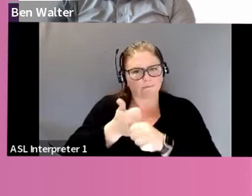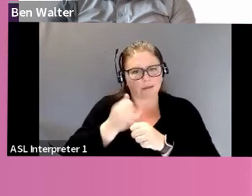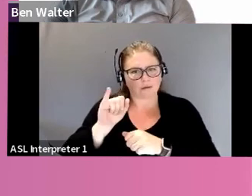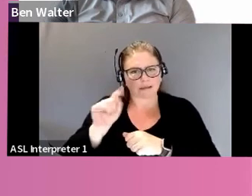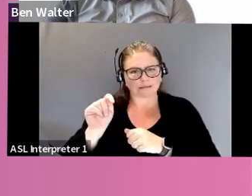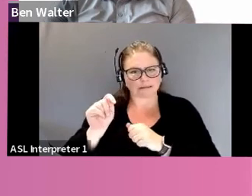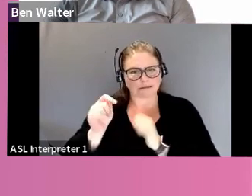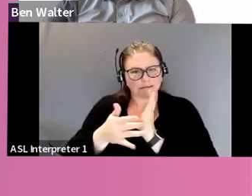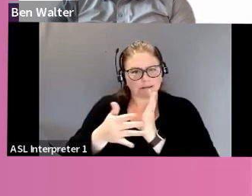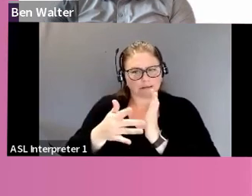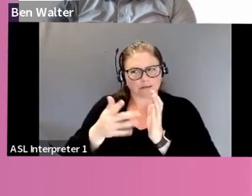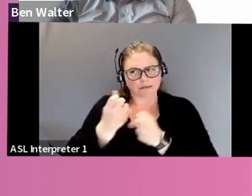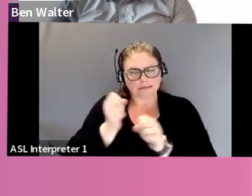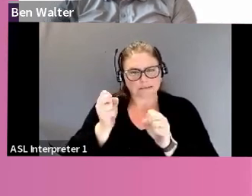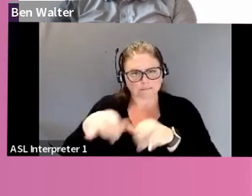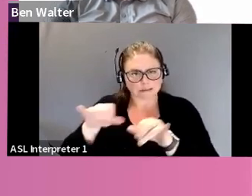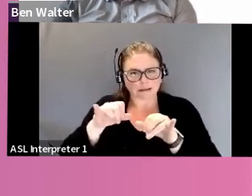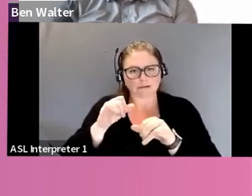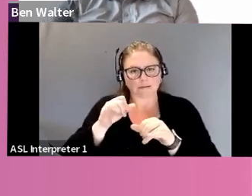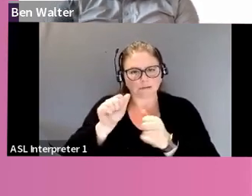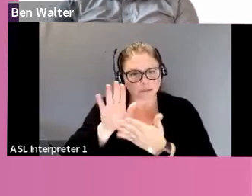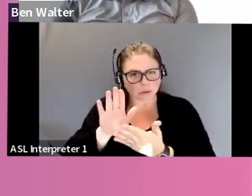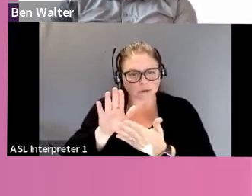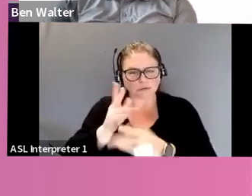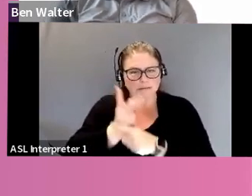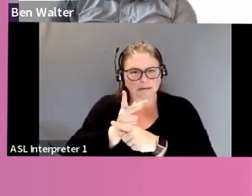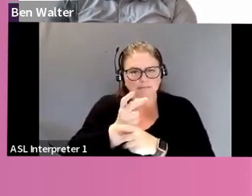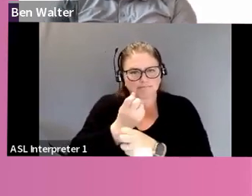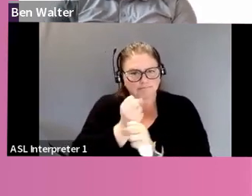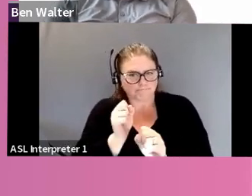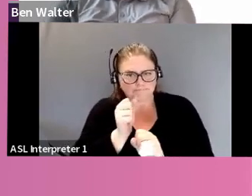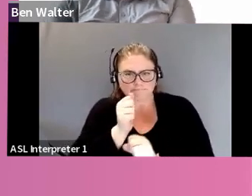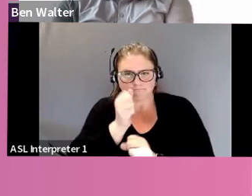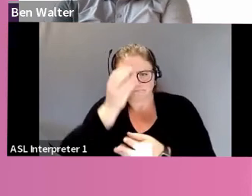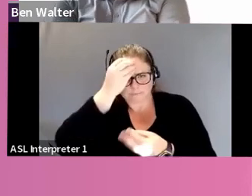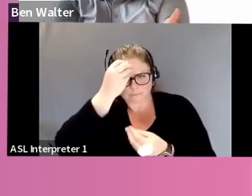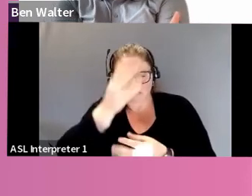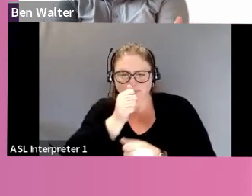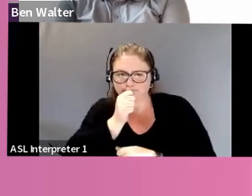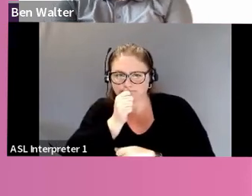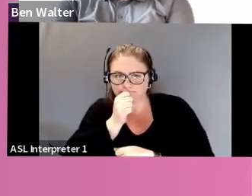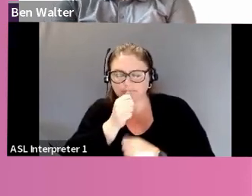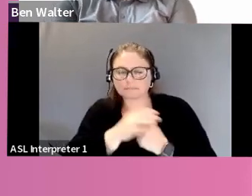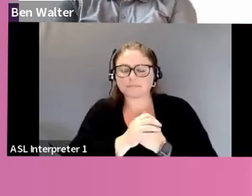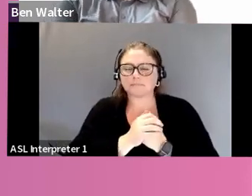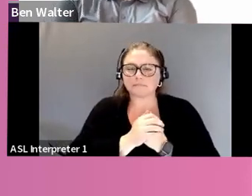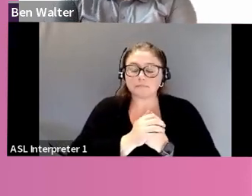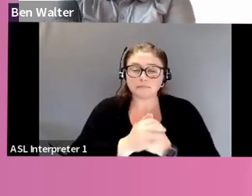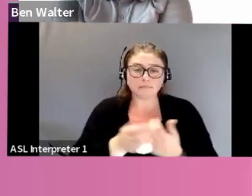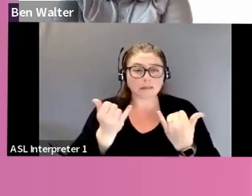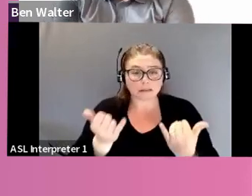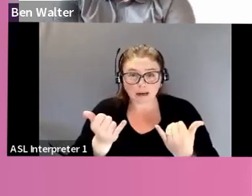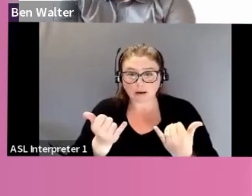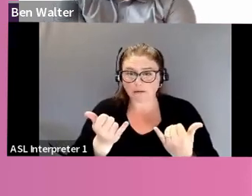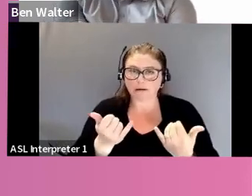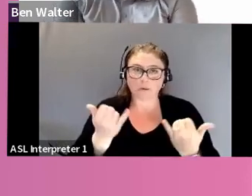it is secure. So thanks for running through that really quickly, Katherine. All right. So just to run these back on the slide here now, I would encourage you all, after hearing all about non-dilutive